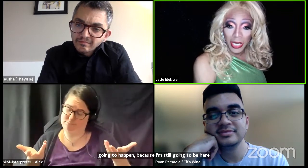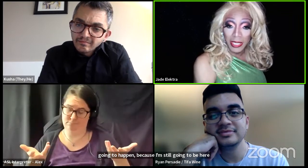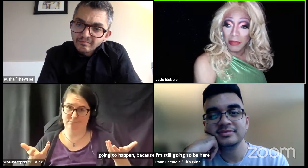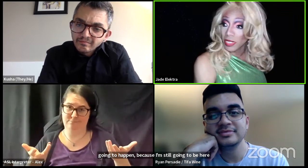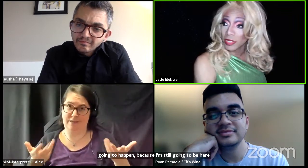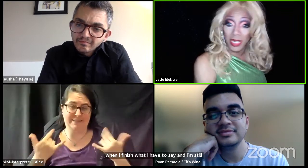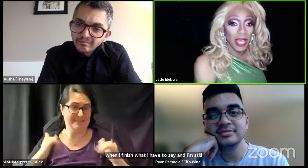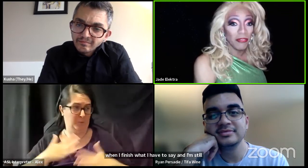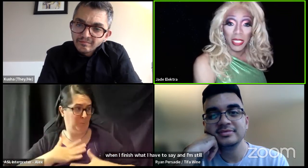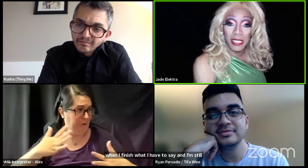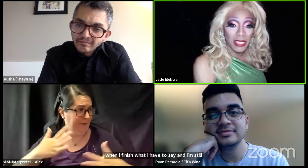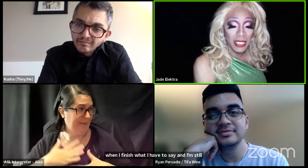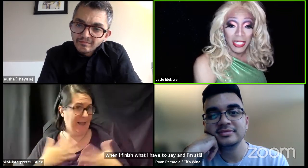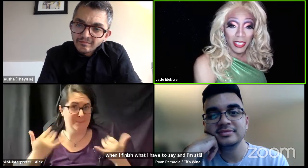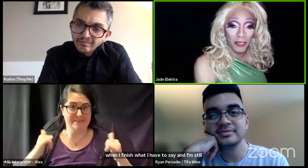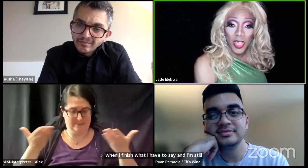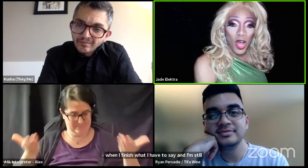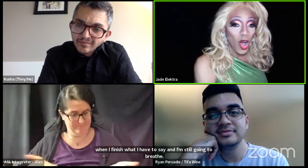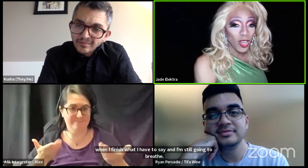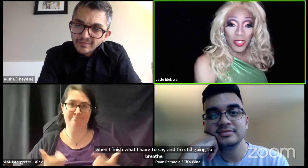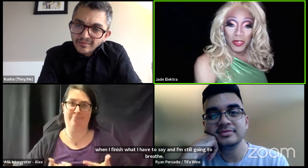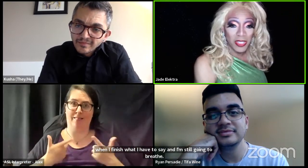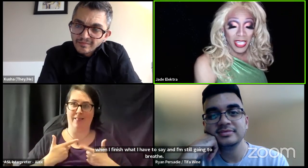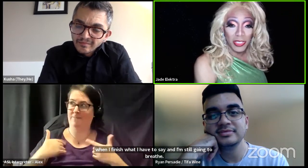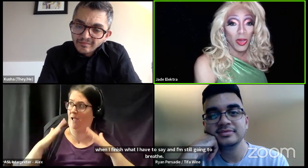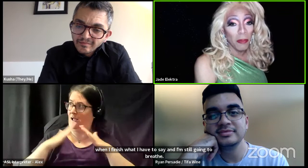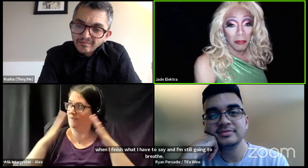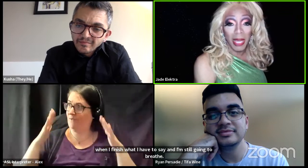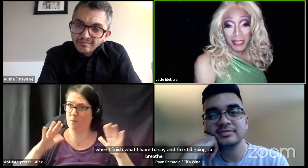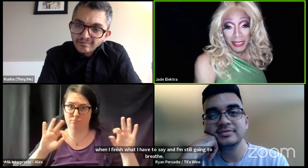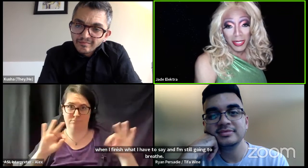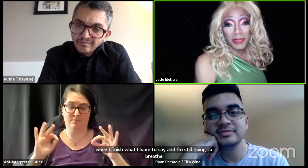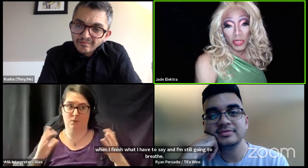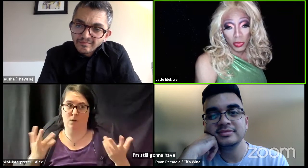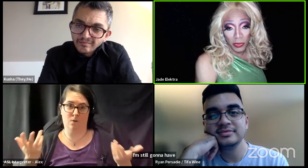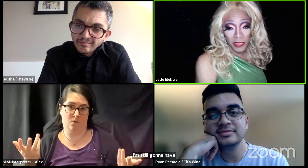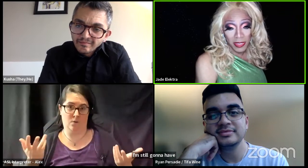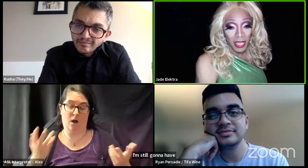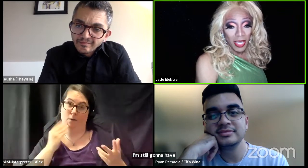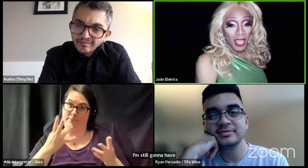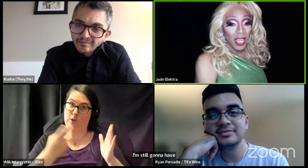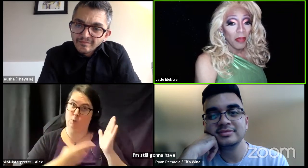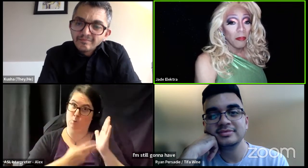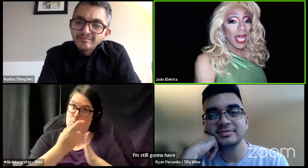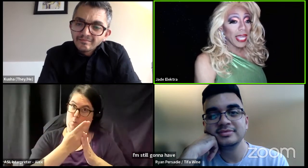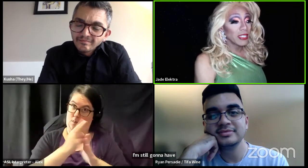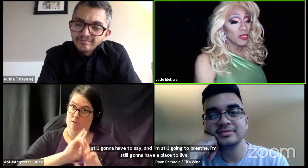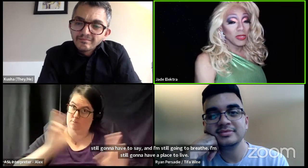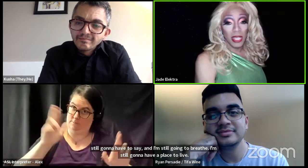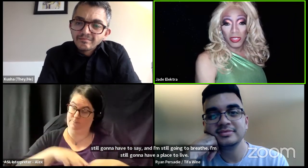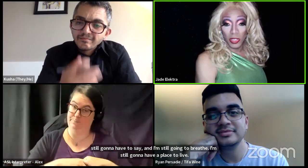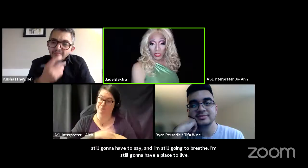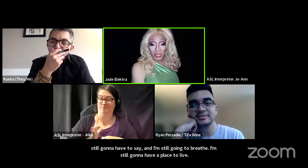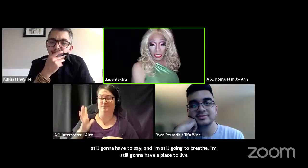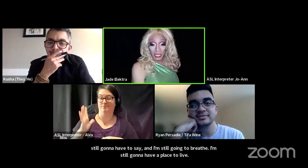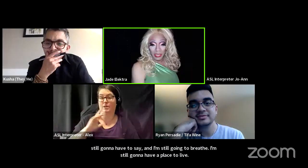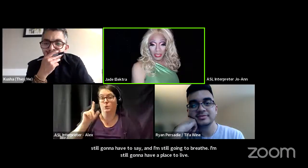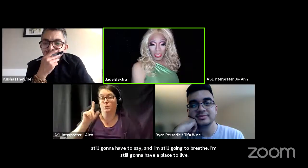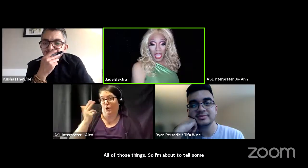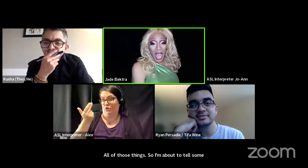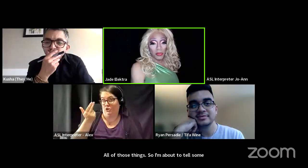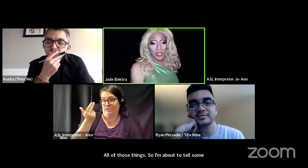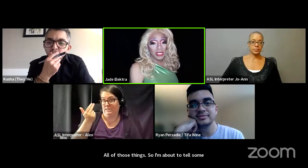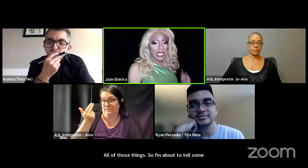to breathe. I'm still going to have a place to live, all of those things. So I'm about to tell some truths. Back in